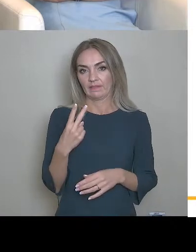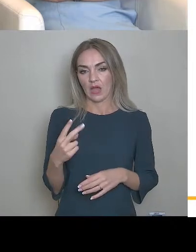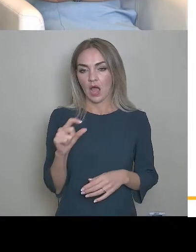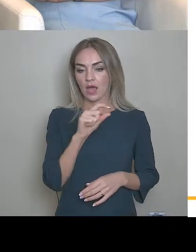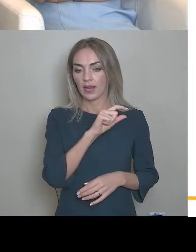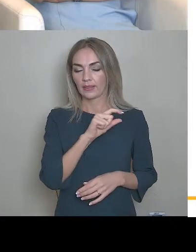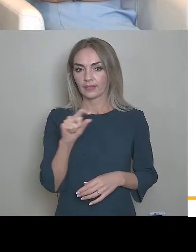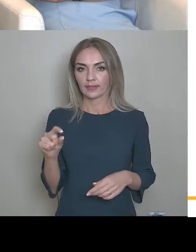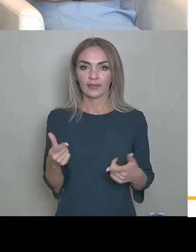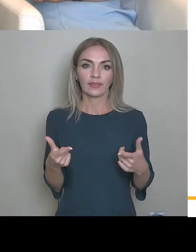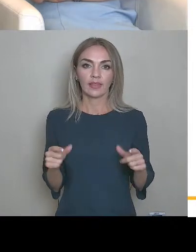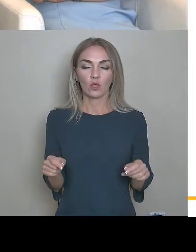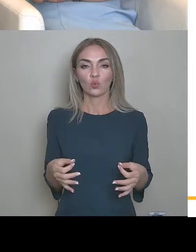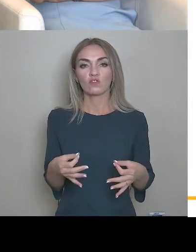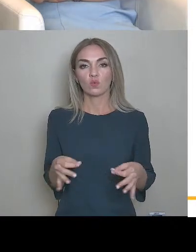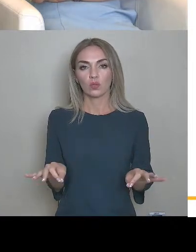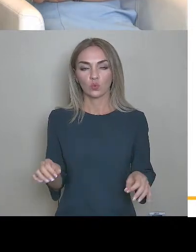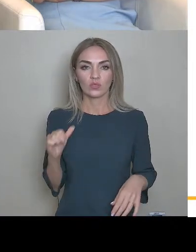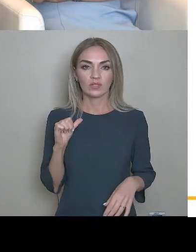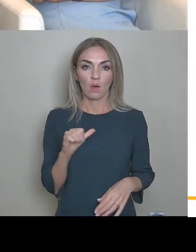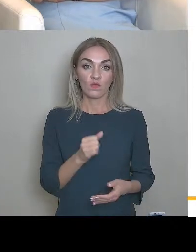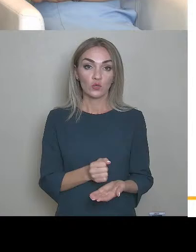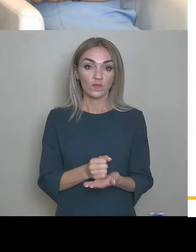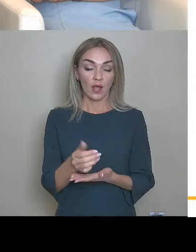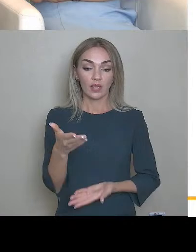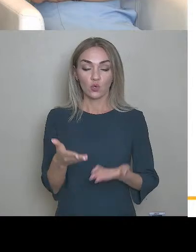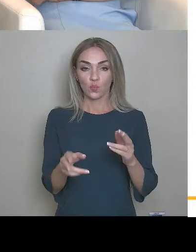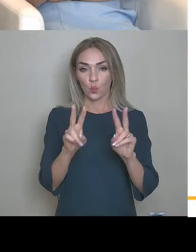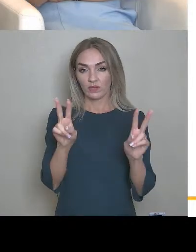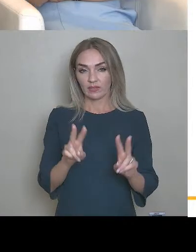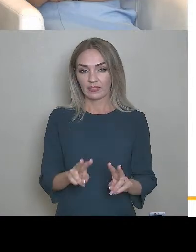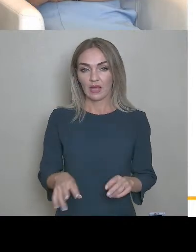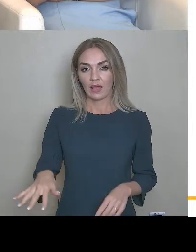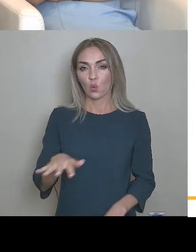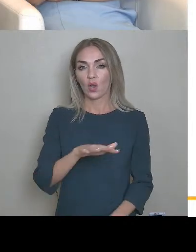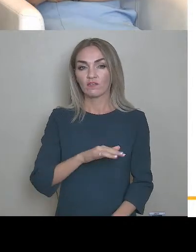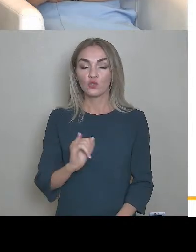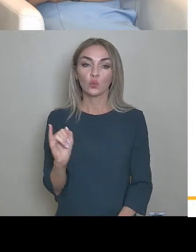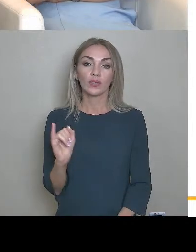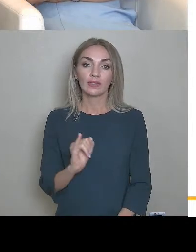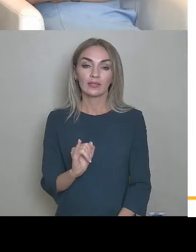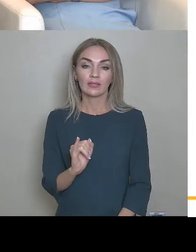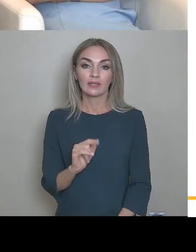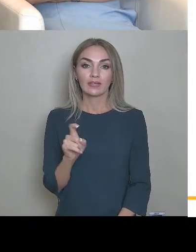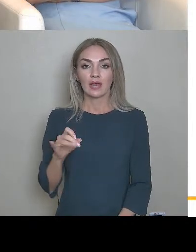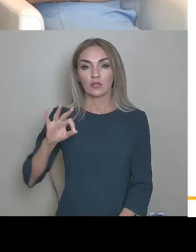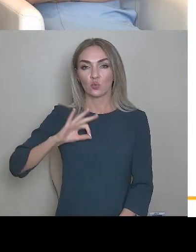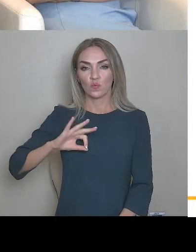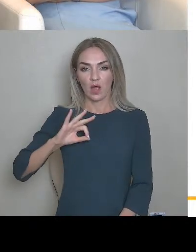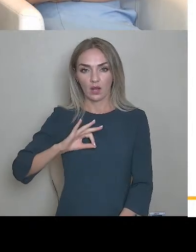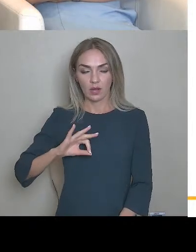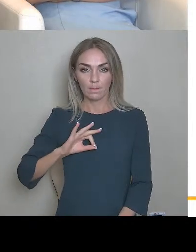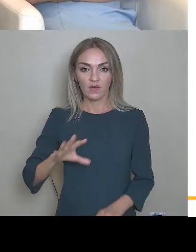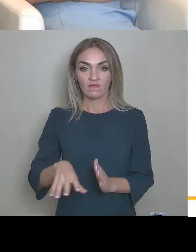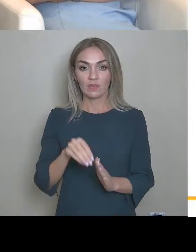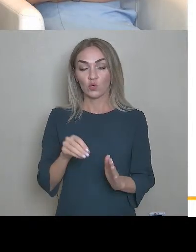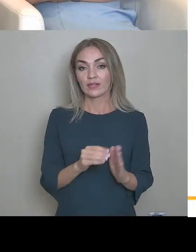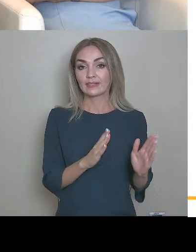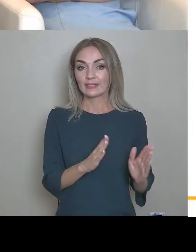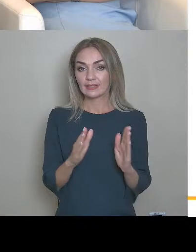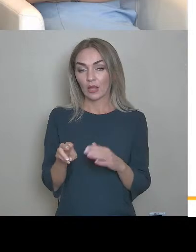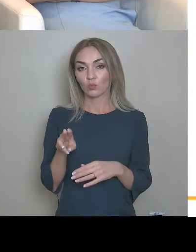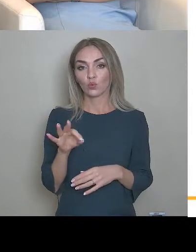despite having 2 lines here where self-nomination is allowed, if you look at it from the geographic point of